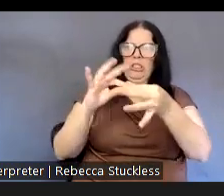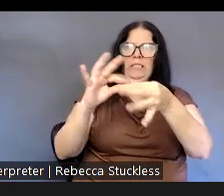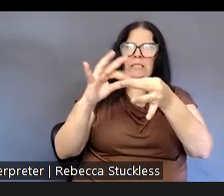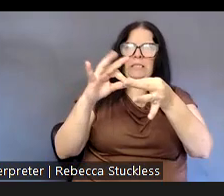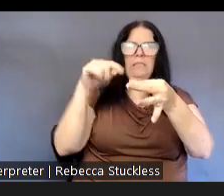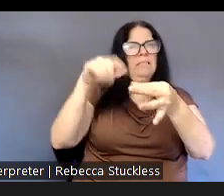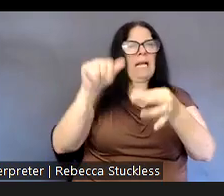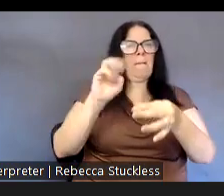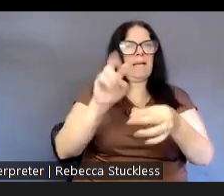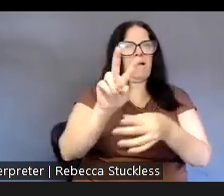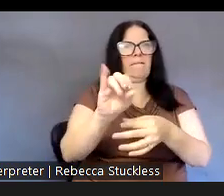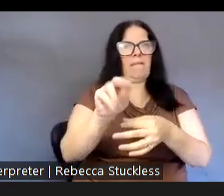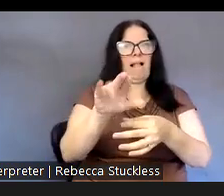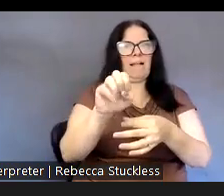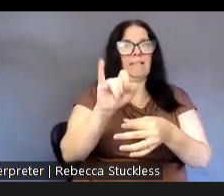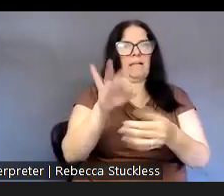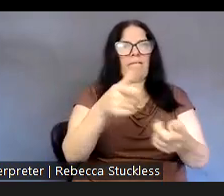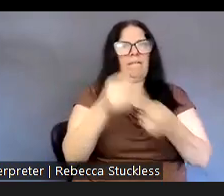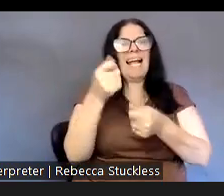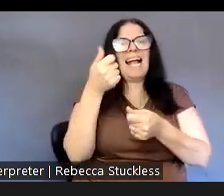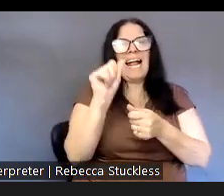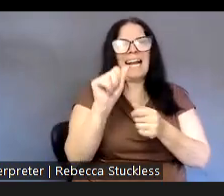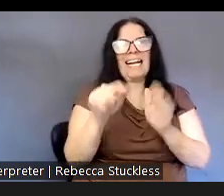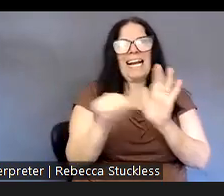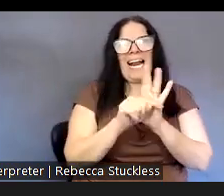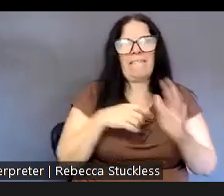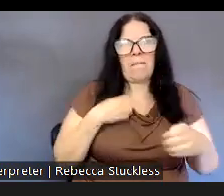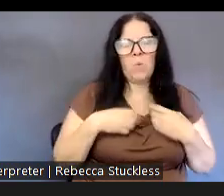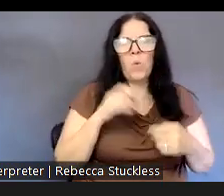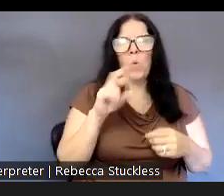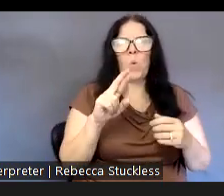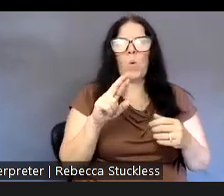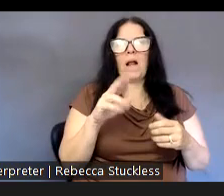emotion or any level of discomfort.